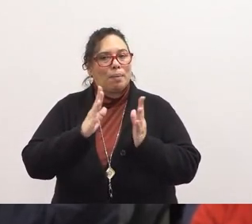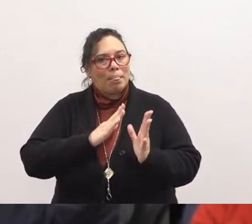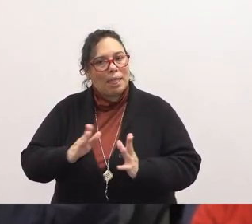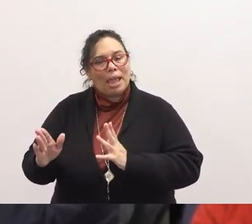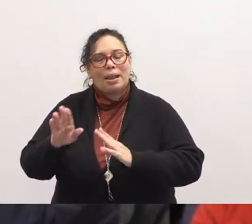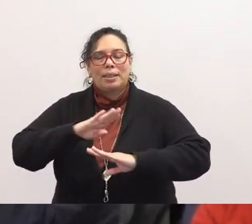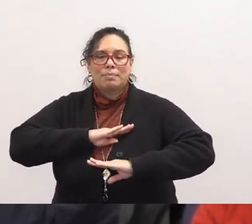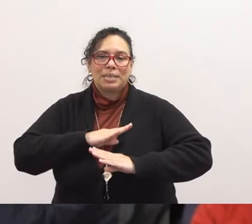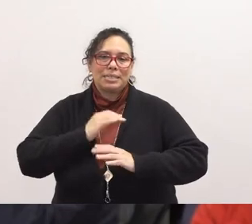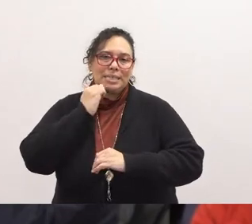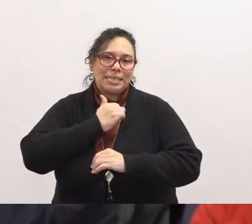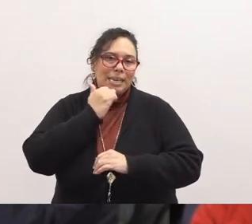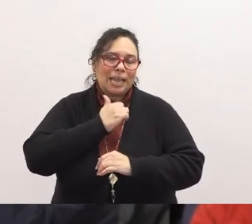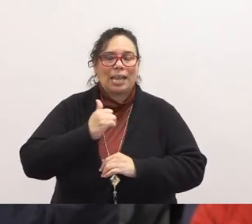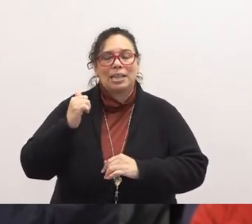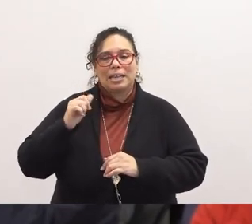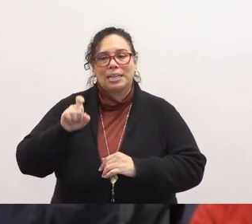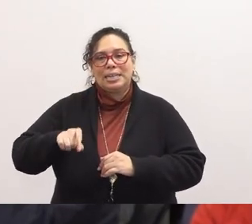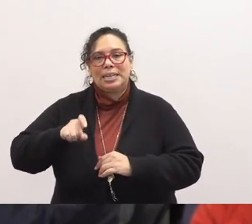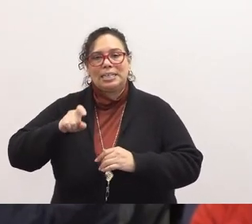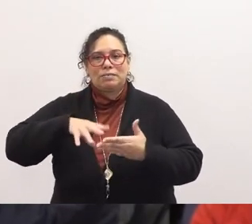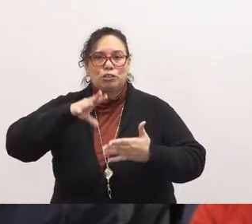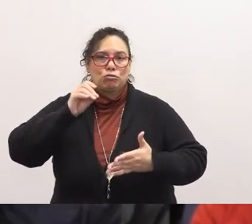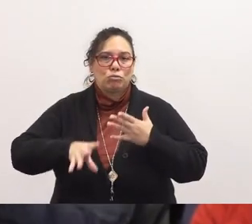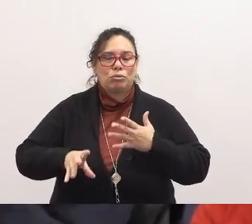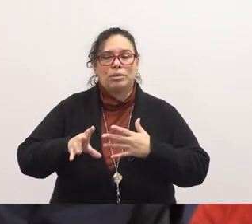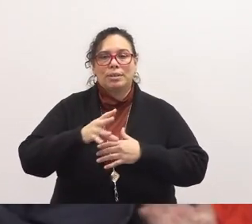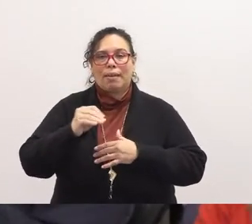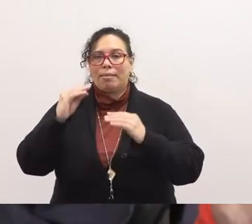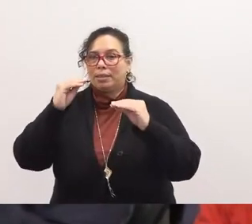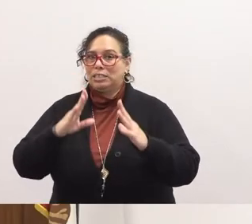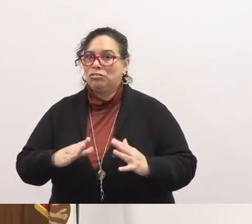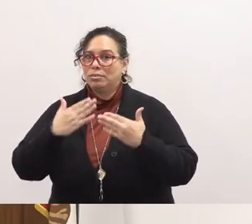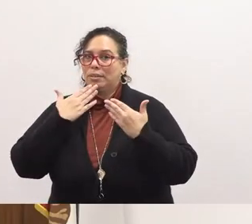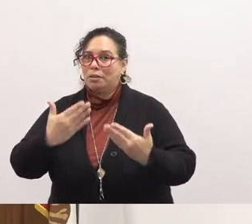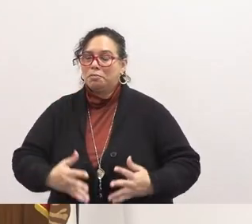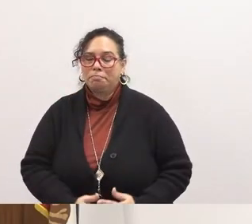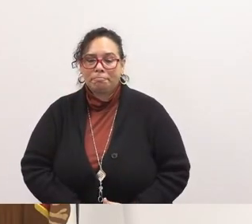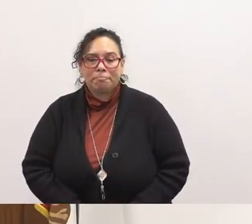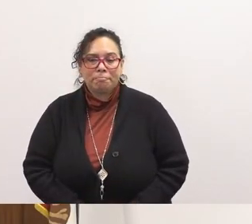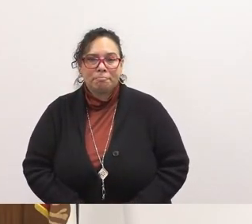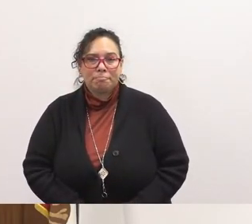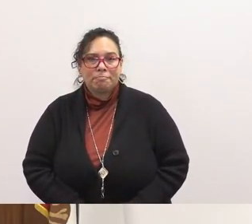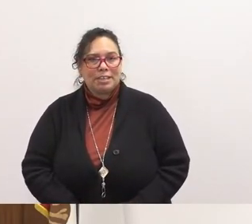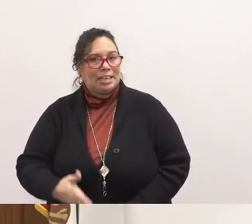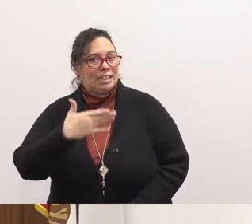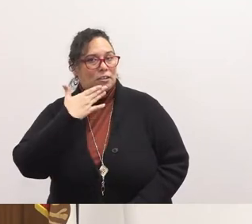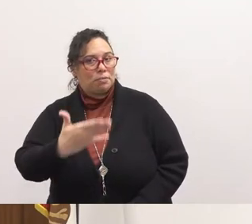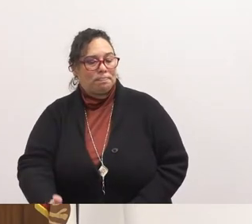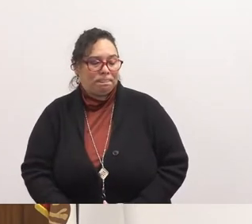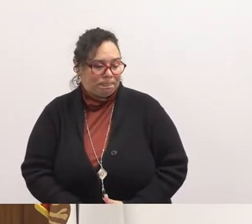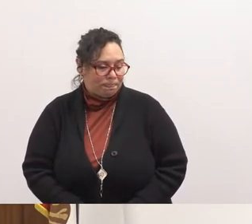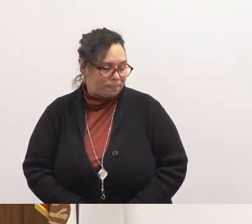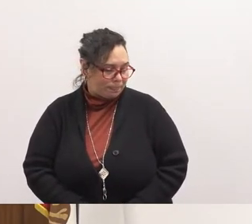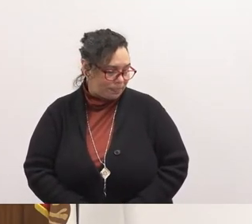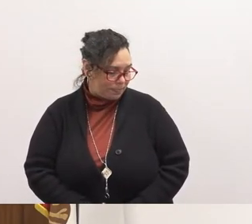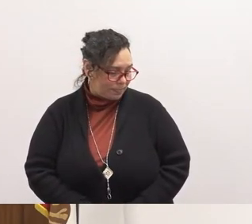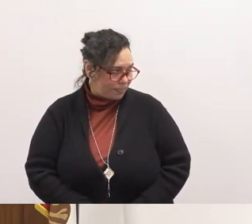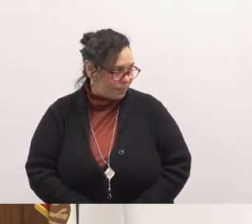daily needs of students and their teachers. Thank you. Thank you.